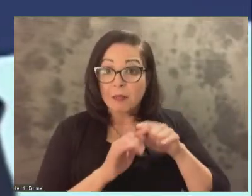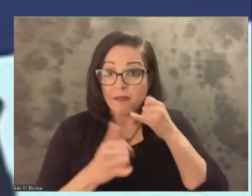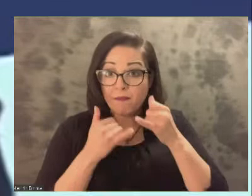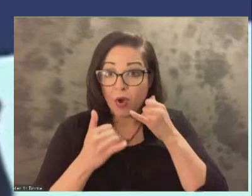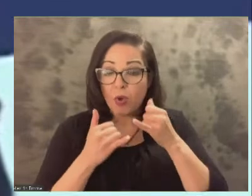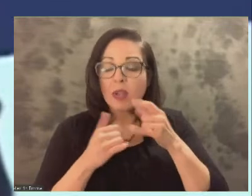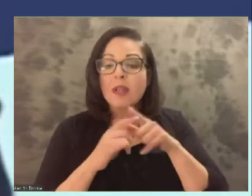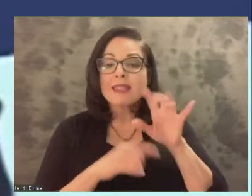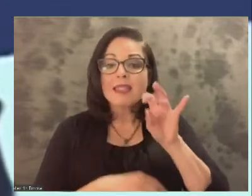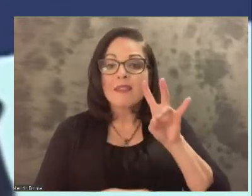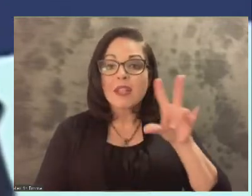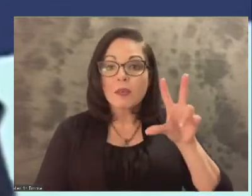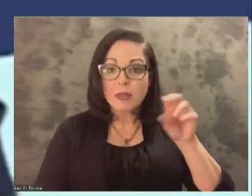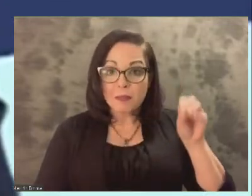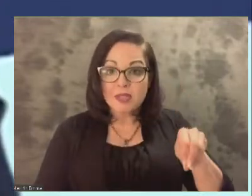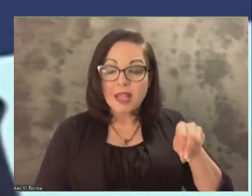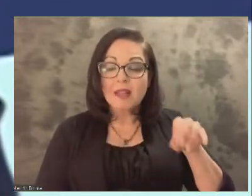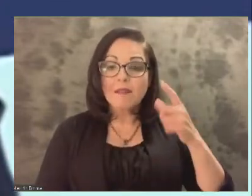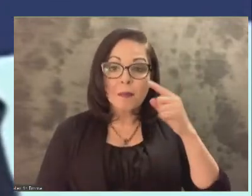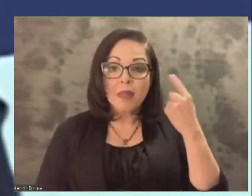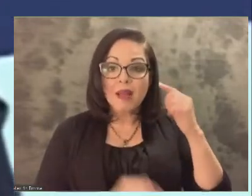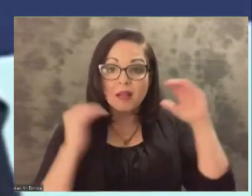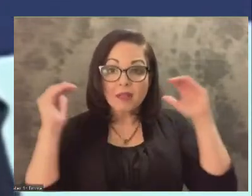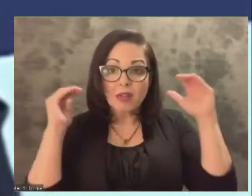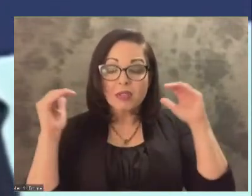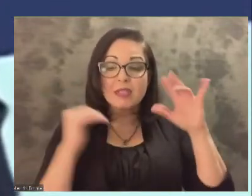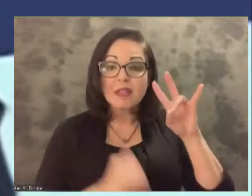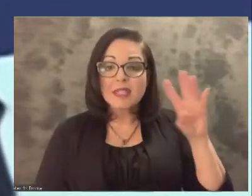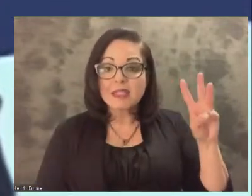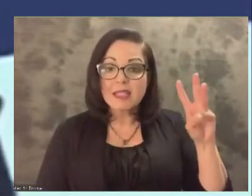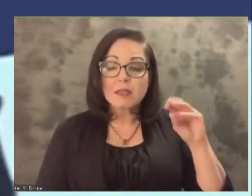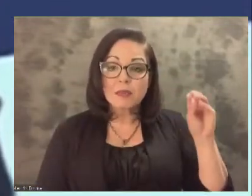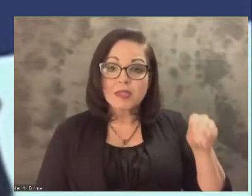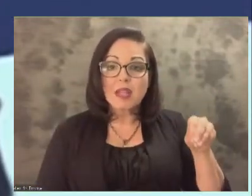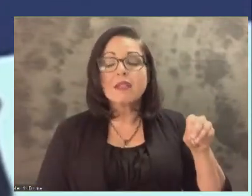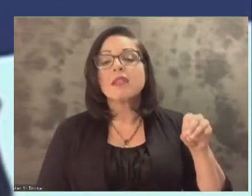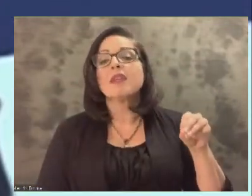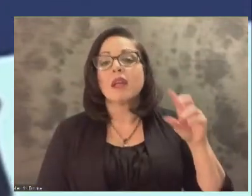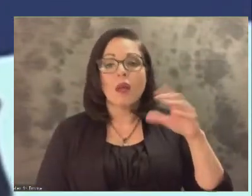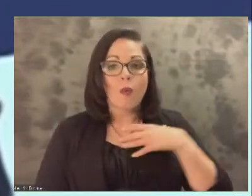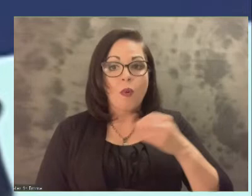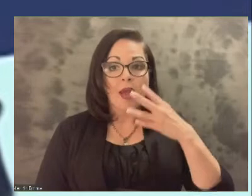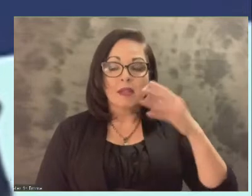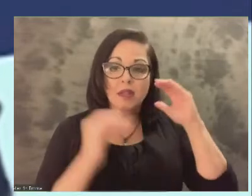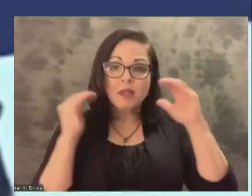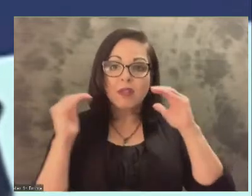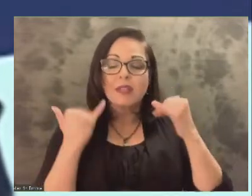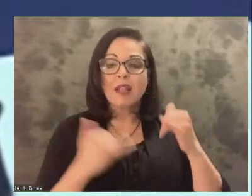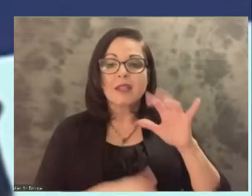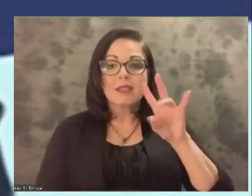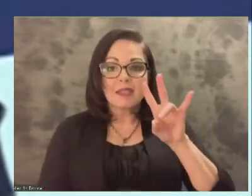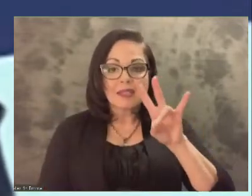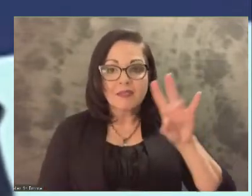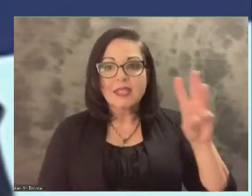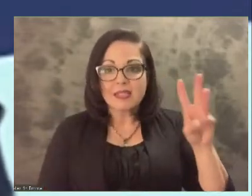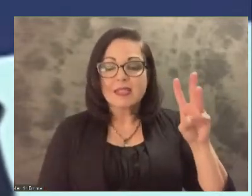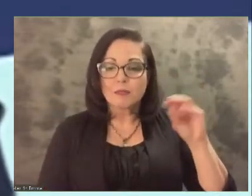that 73% of Black adults, 76% of white adults, and 78% of Hispanic adults have now been